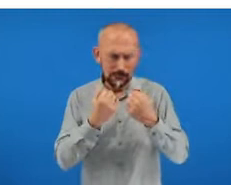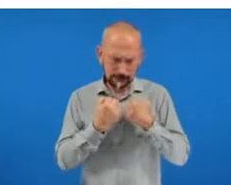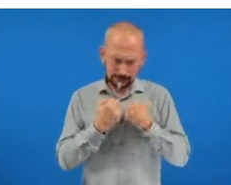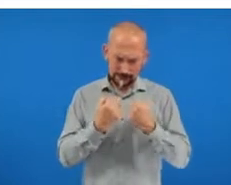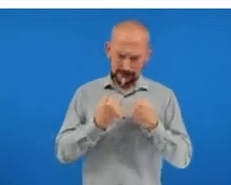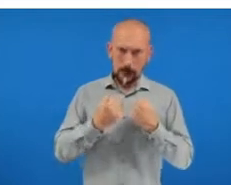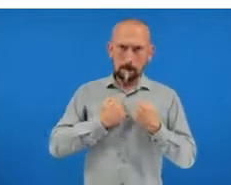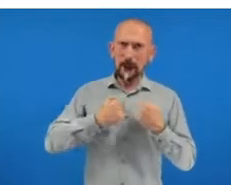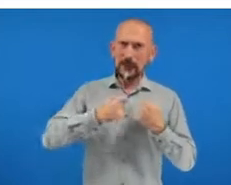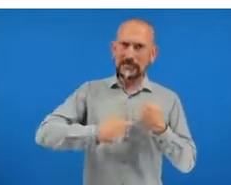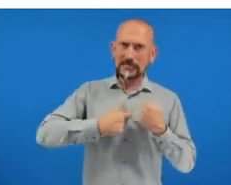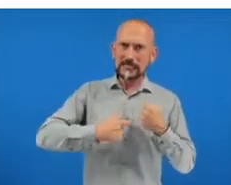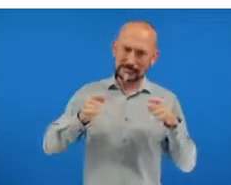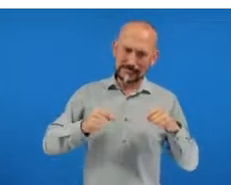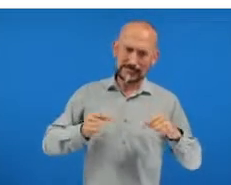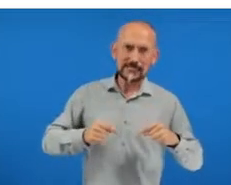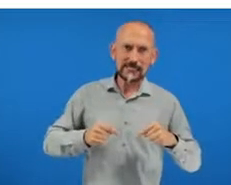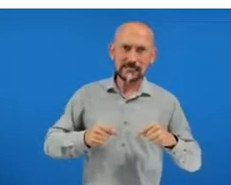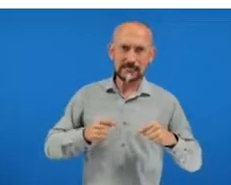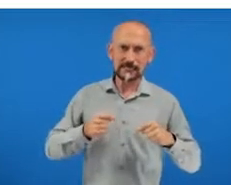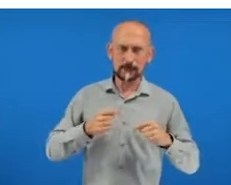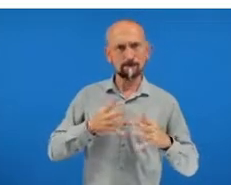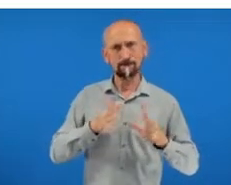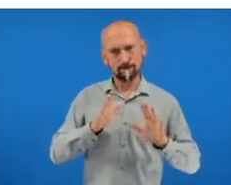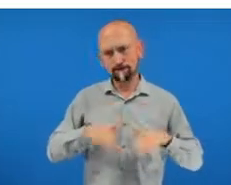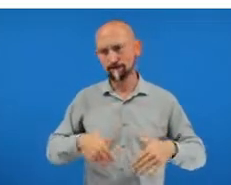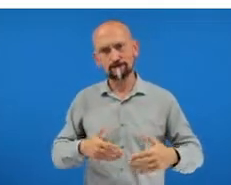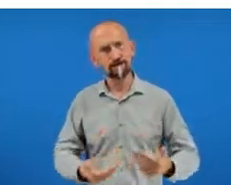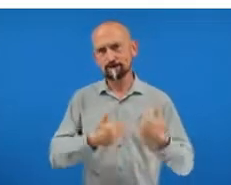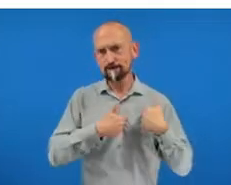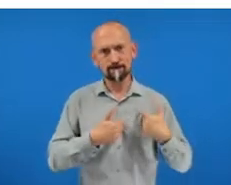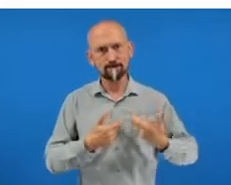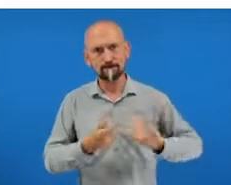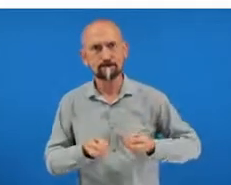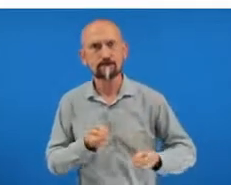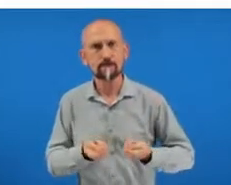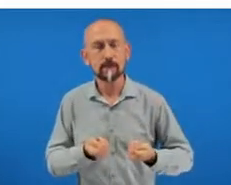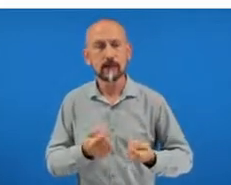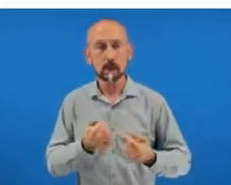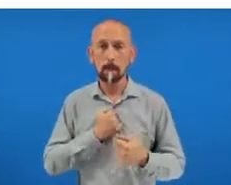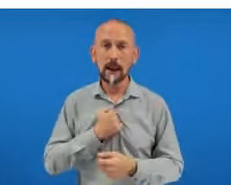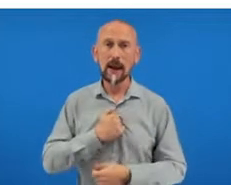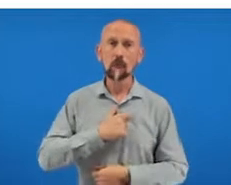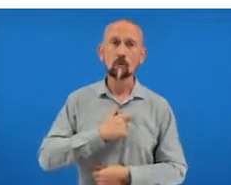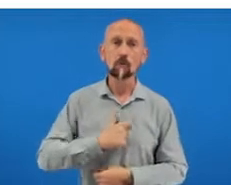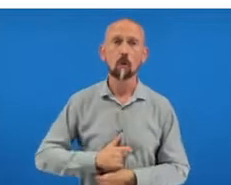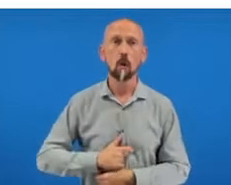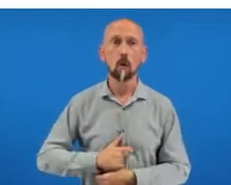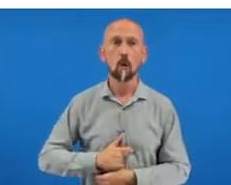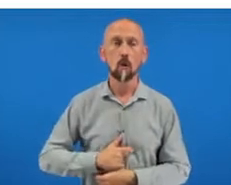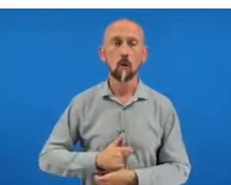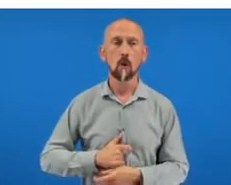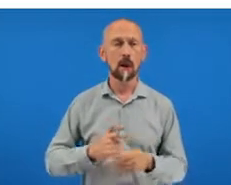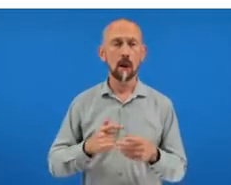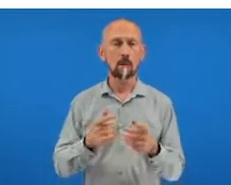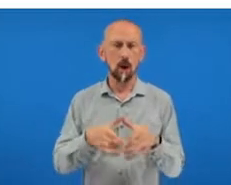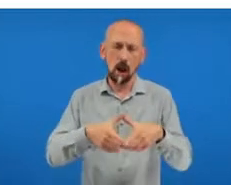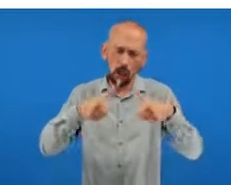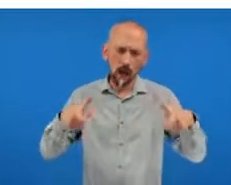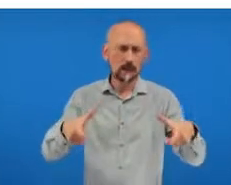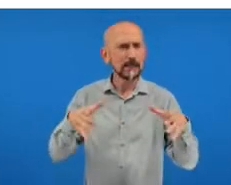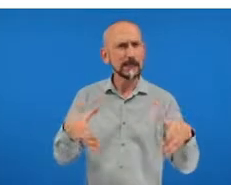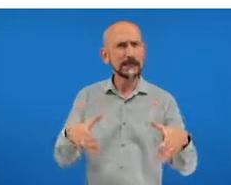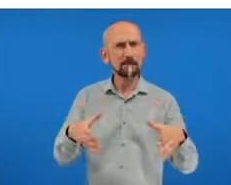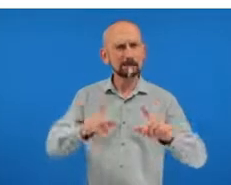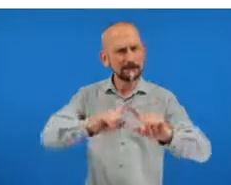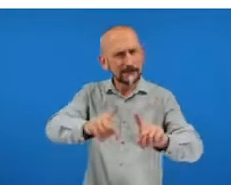my clinical practice and within my role in a quite a large multidisciplinary team.